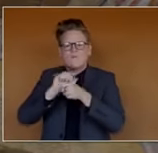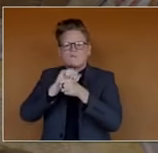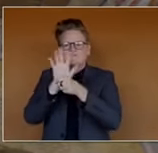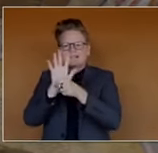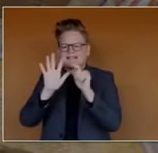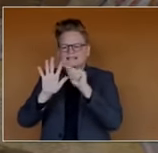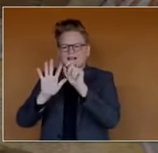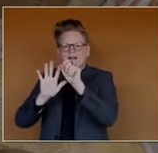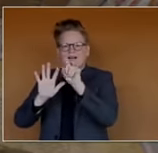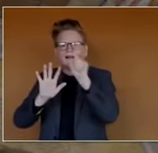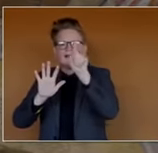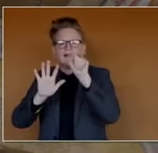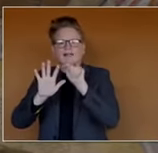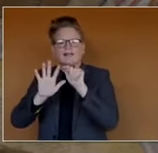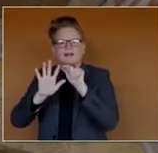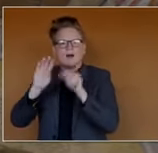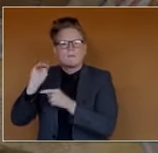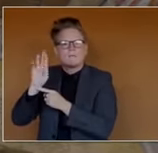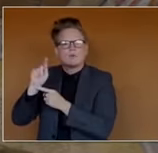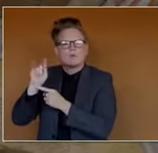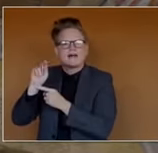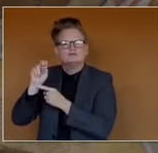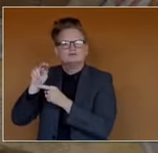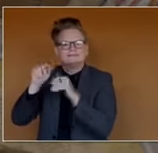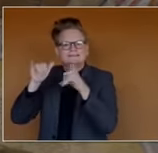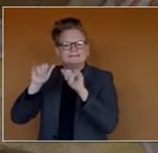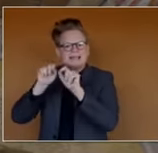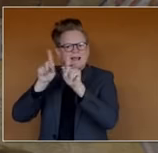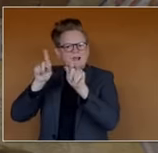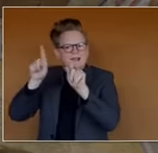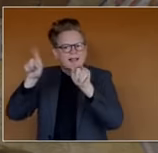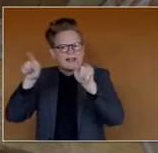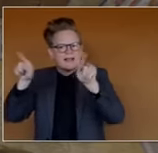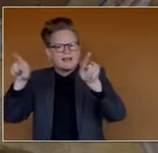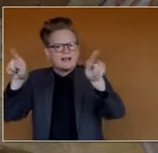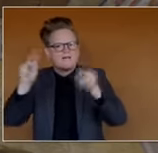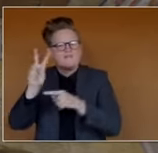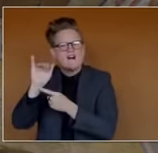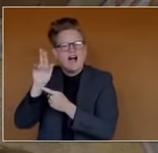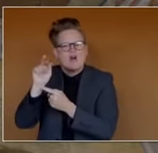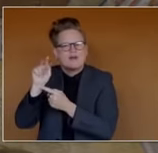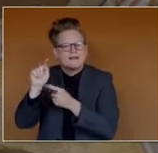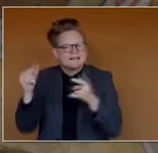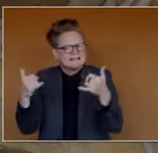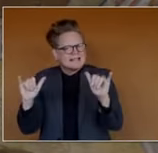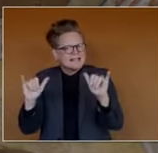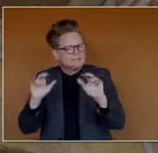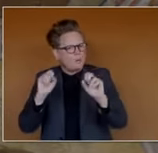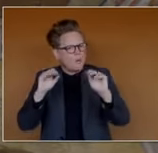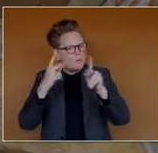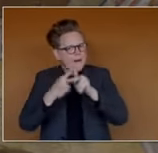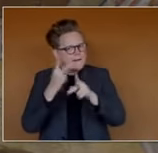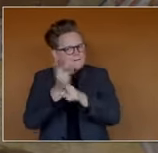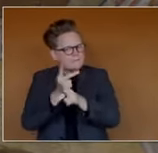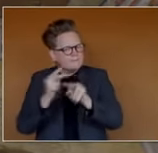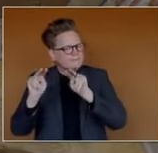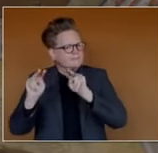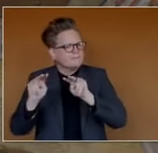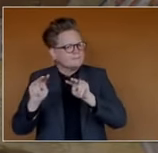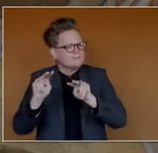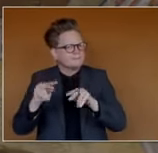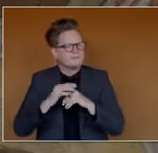just shy of a dozen mutations in this state. And that's why it's important to remind each and every one of you the power and